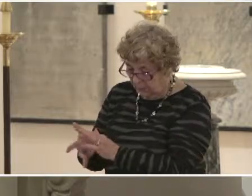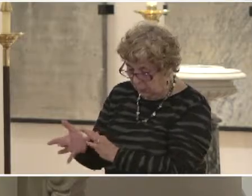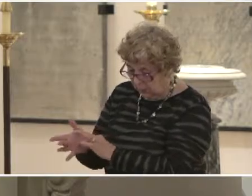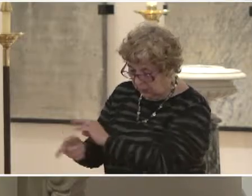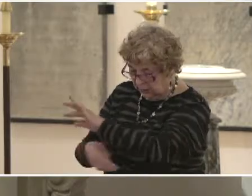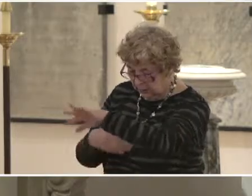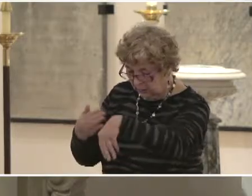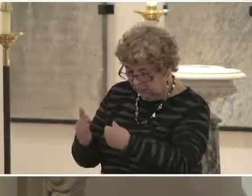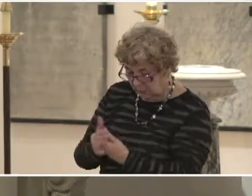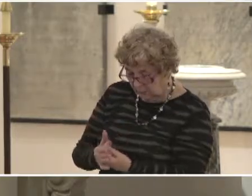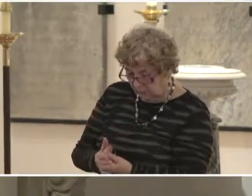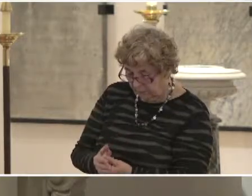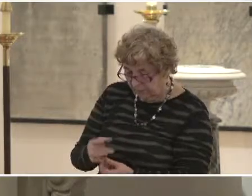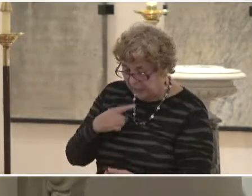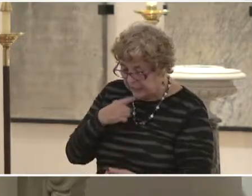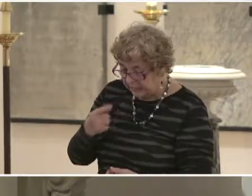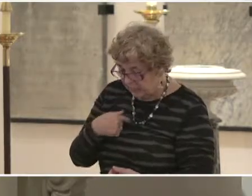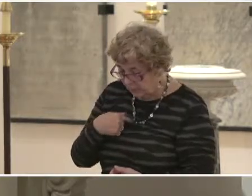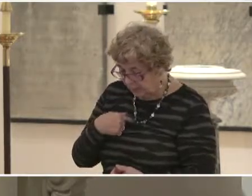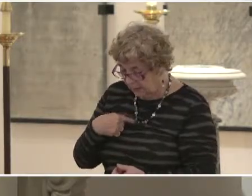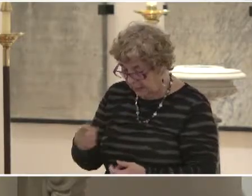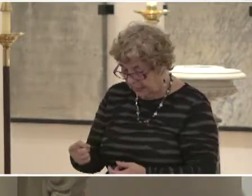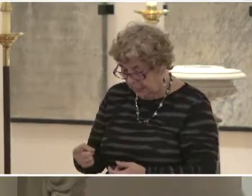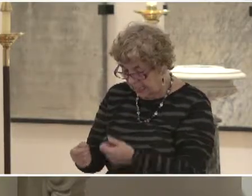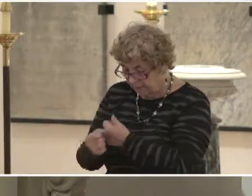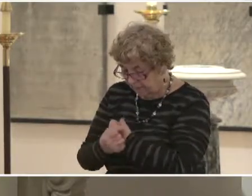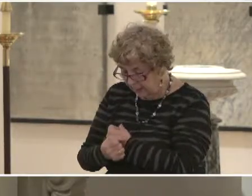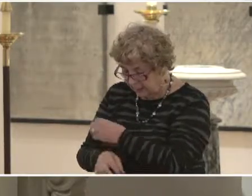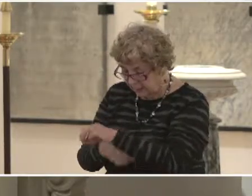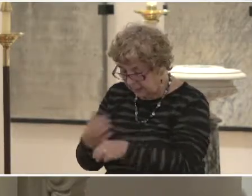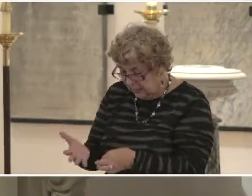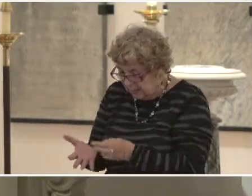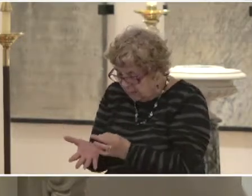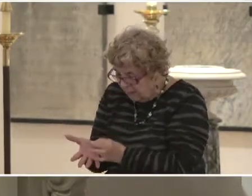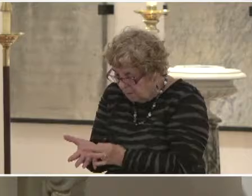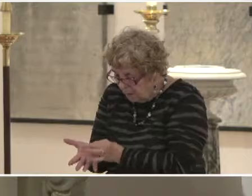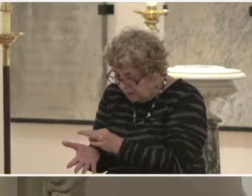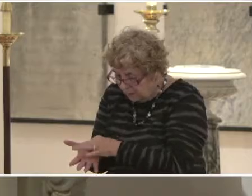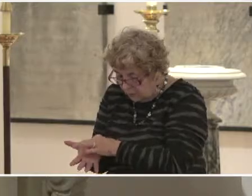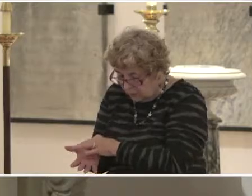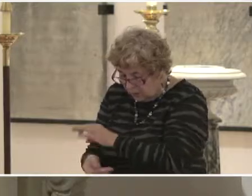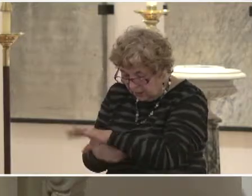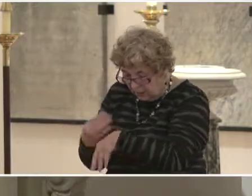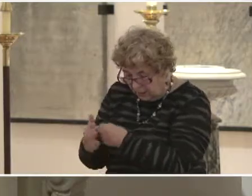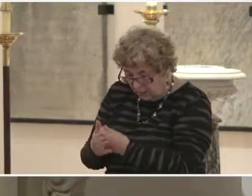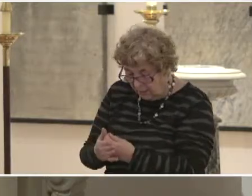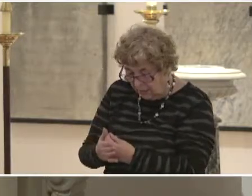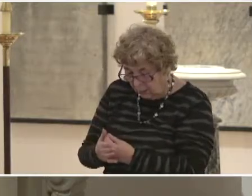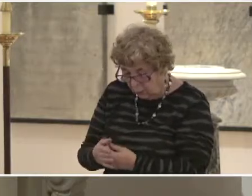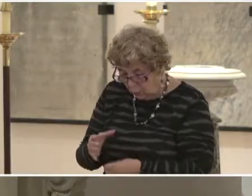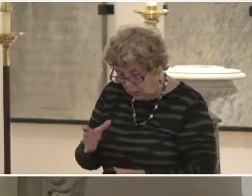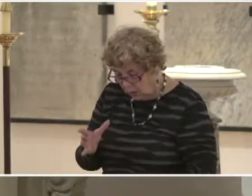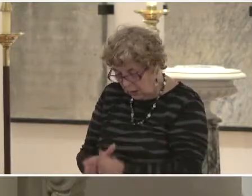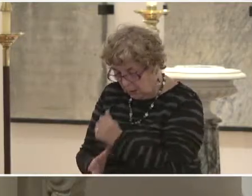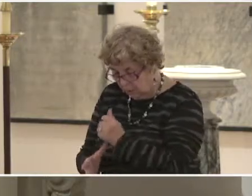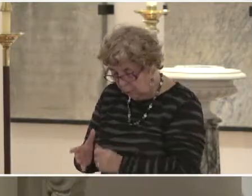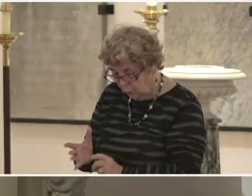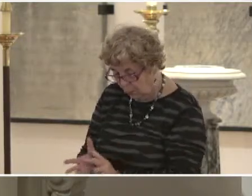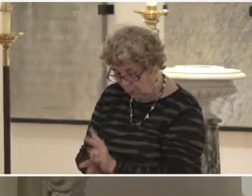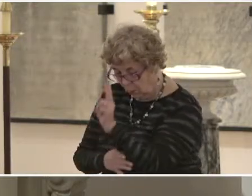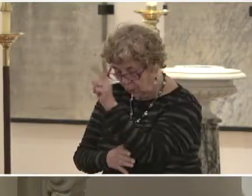Luther experienced as a fear that God had turned his back on him once and for all, abandoning him to suffer